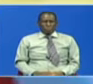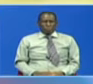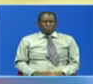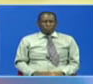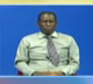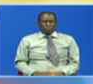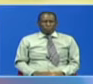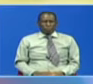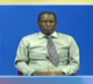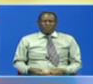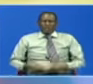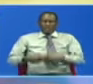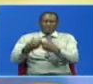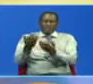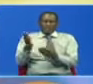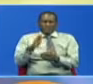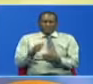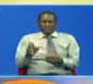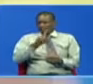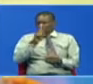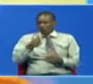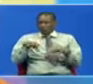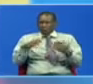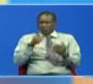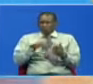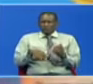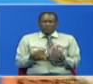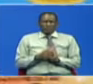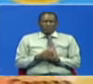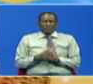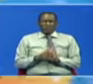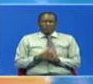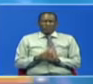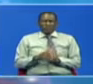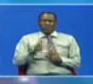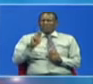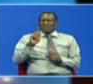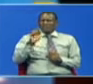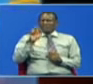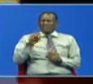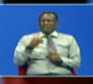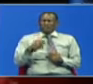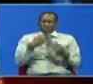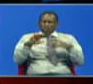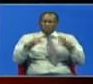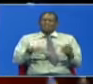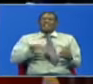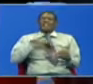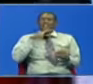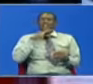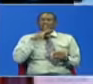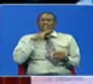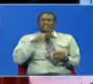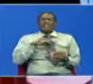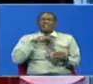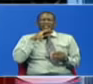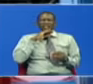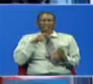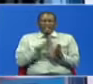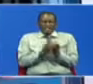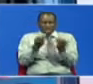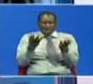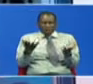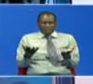So let me hand over what to... What was the question about KTN? KTN was about deaths, the deaths, and how many